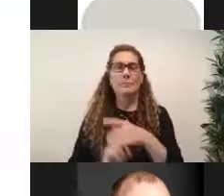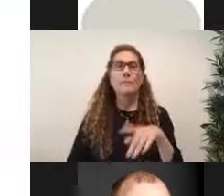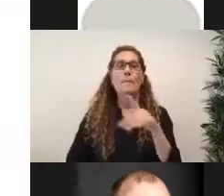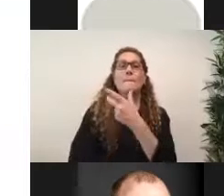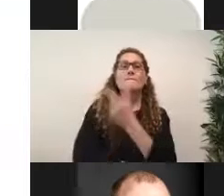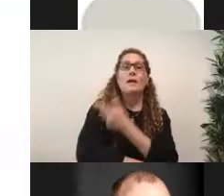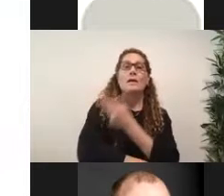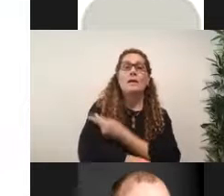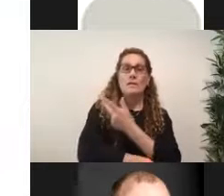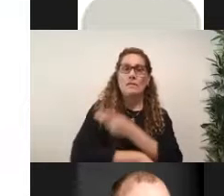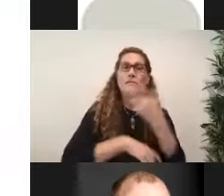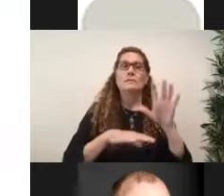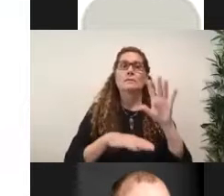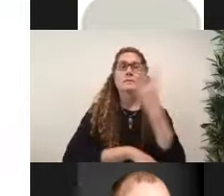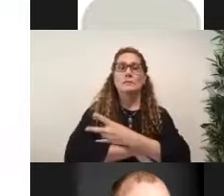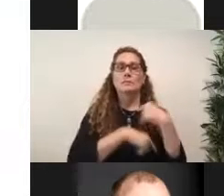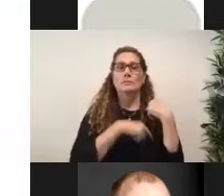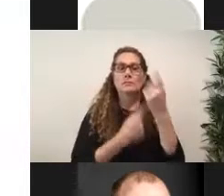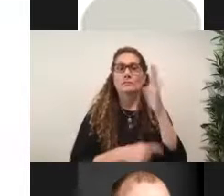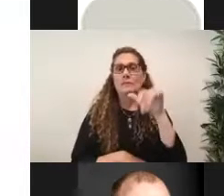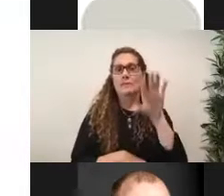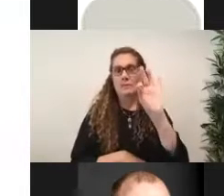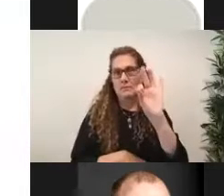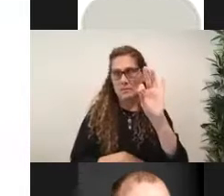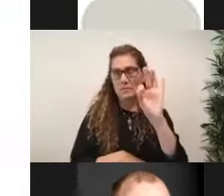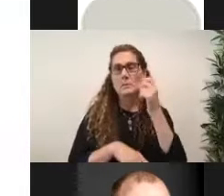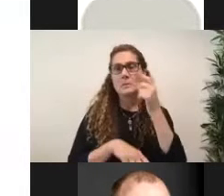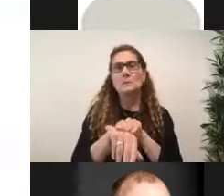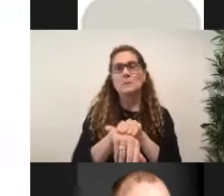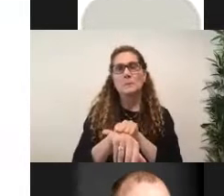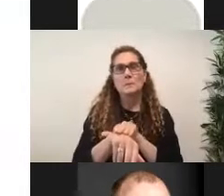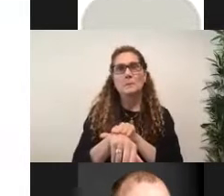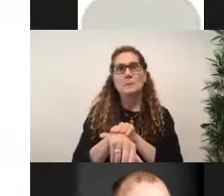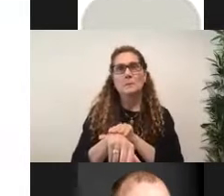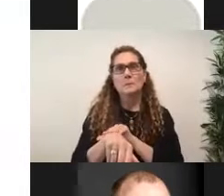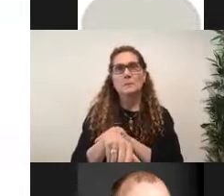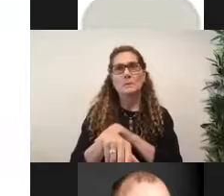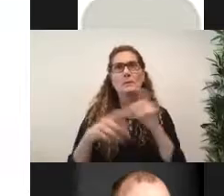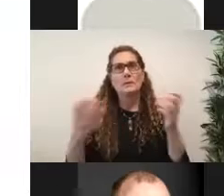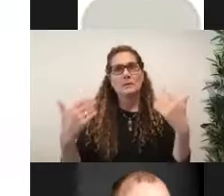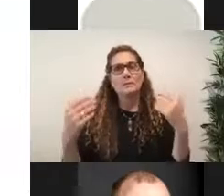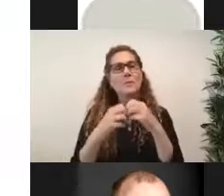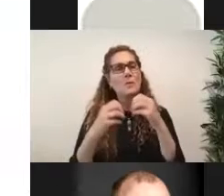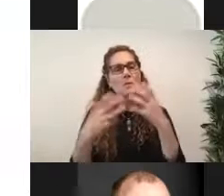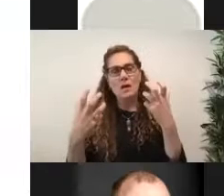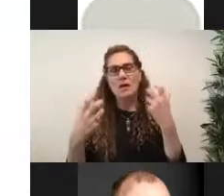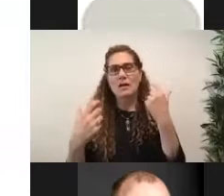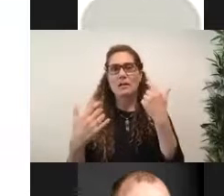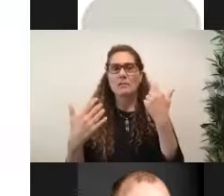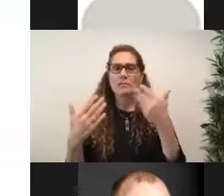increasing slowly, but we'd like to see this even go up higher. As of today, 58.3% are fully vaccinated